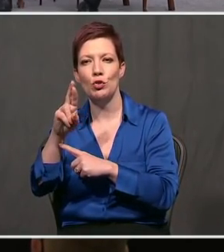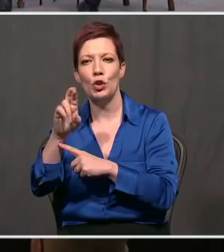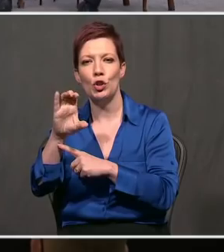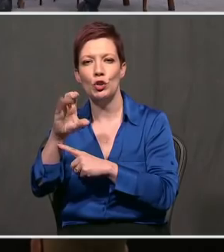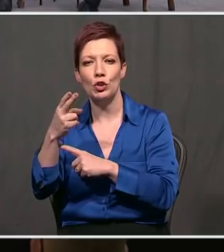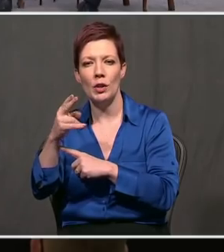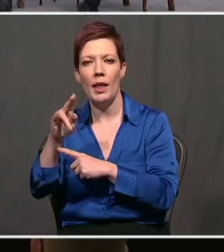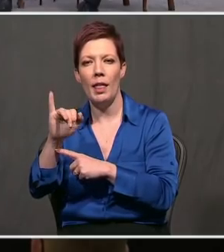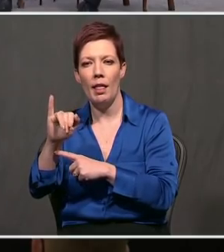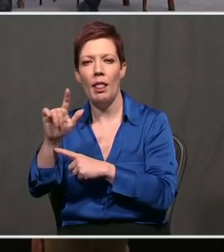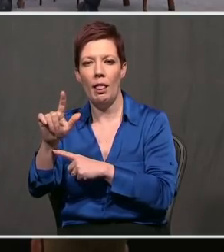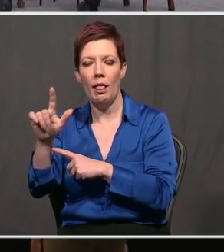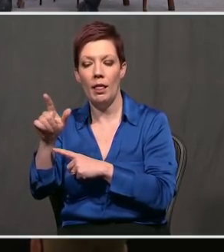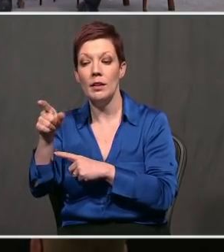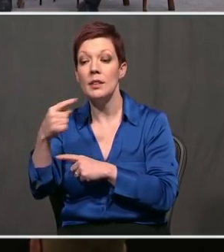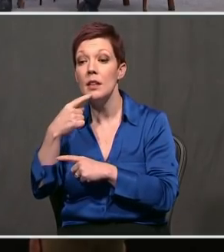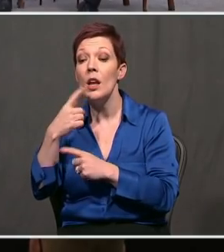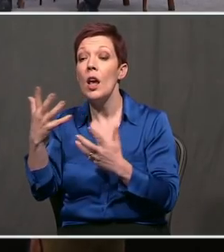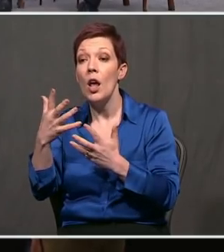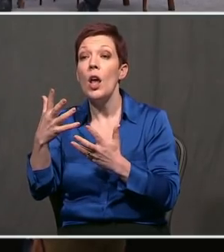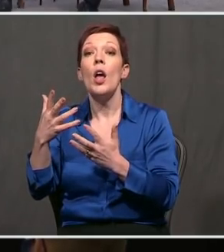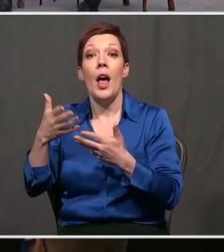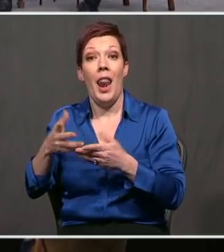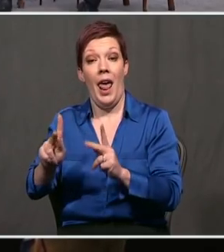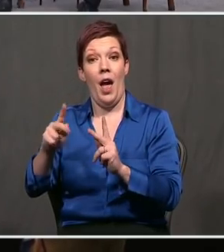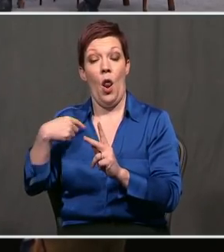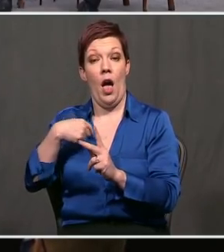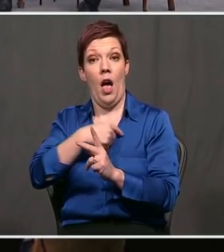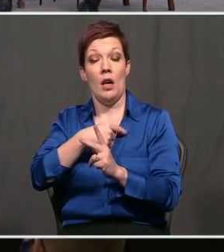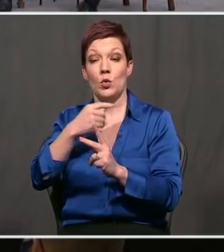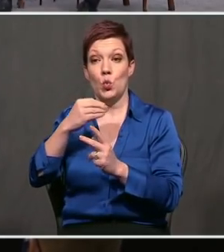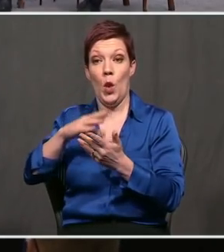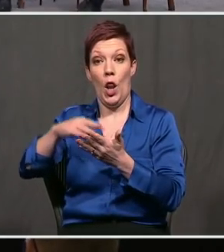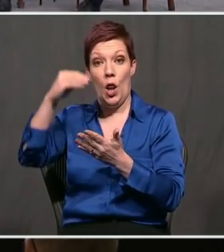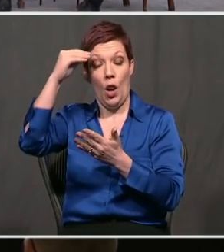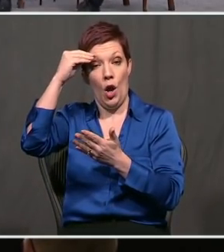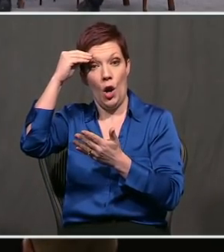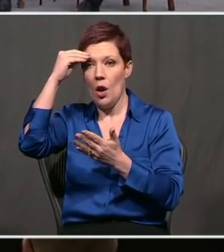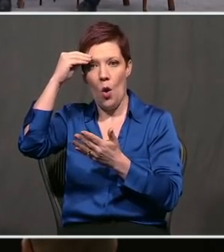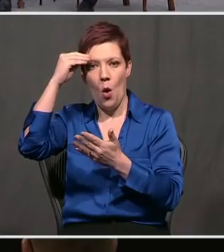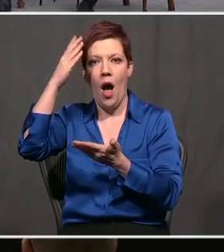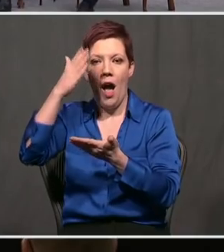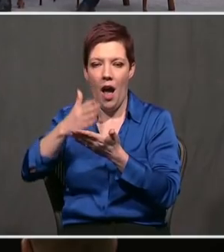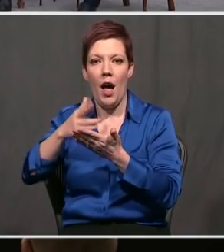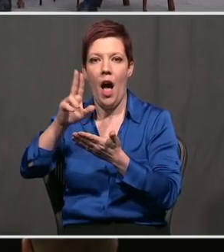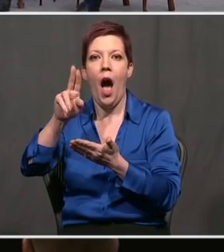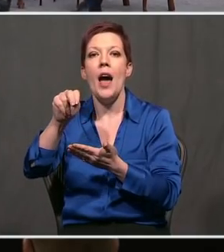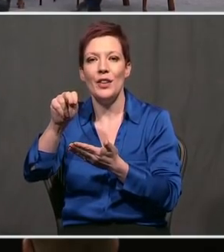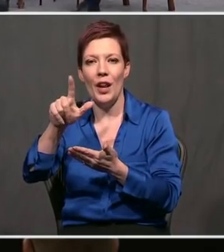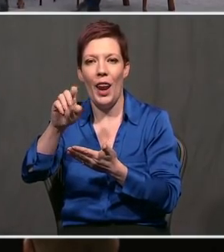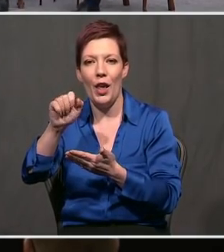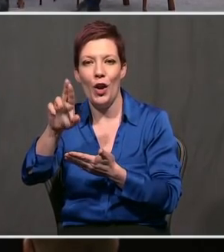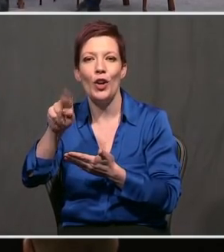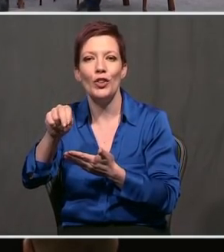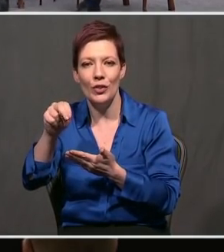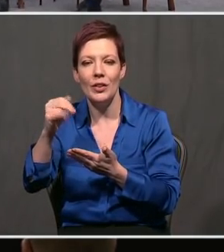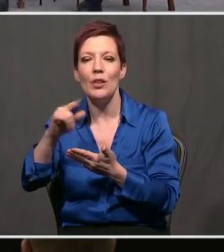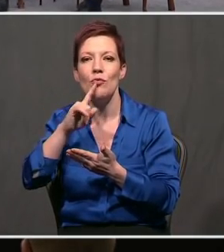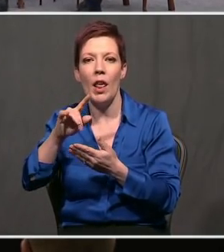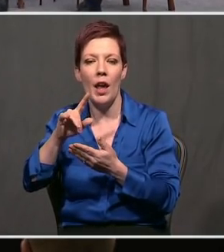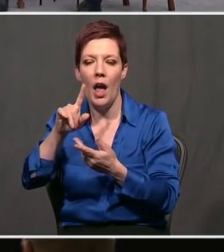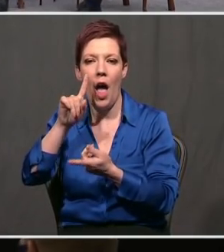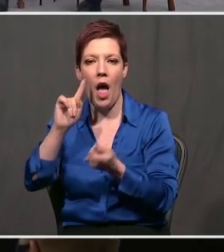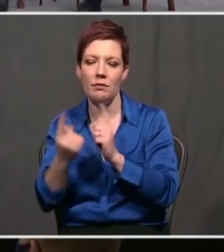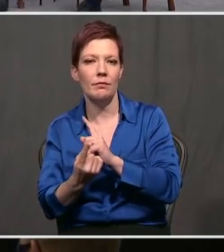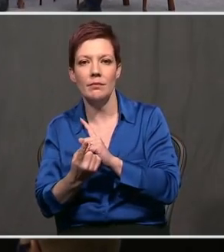to unlearn what was impossible. And folks like Dr. Moncef Slaoui leading on the development,